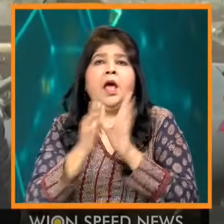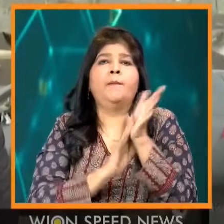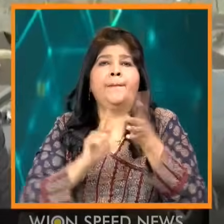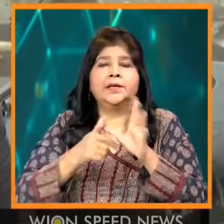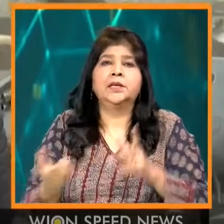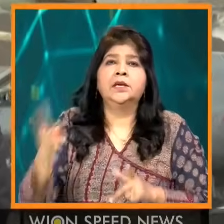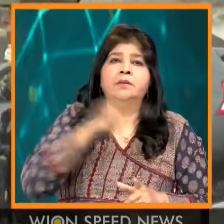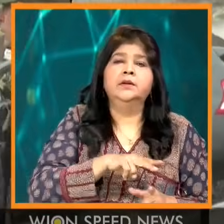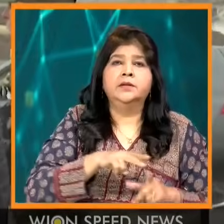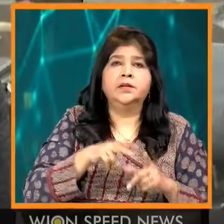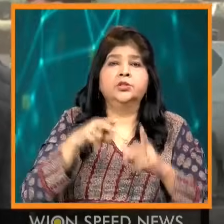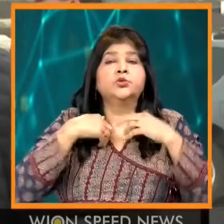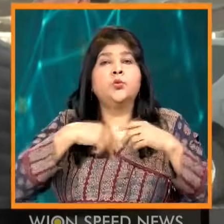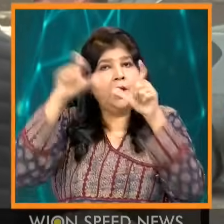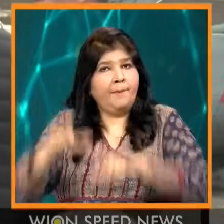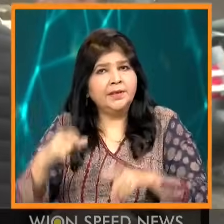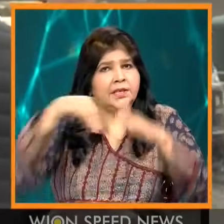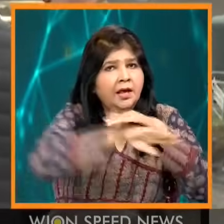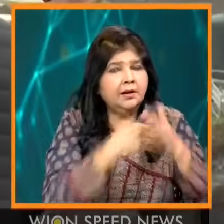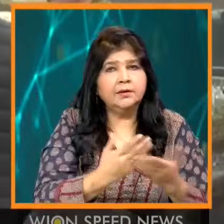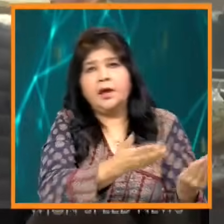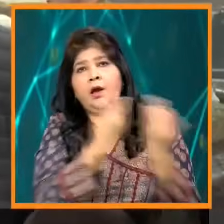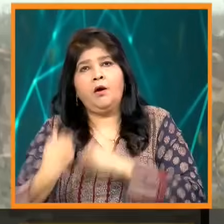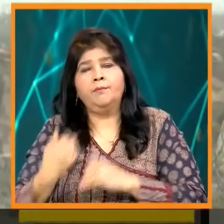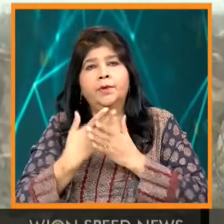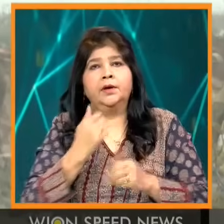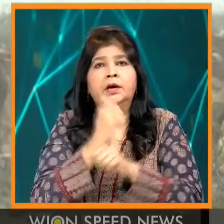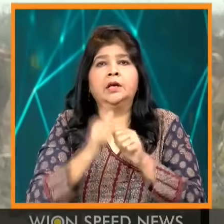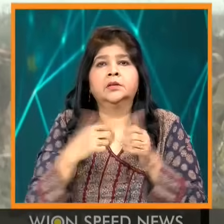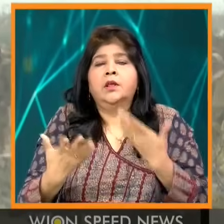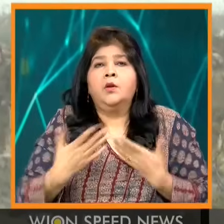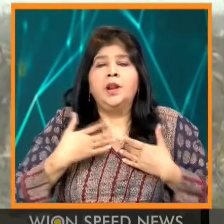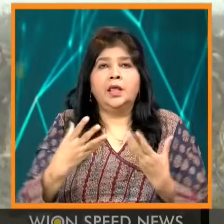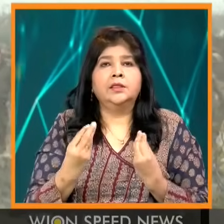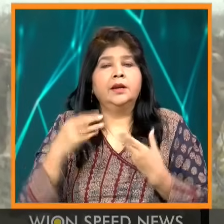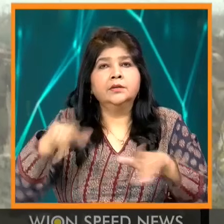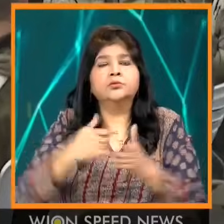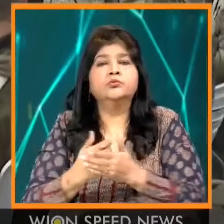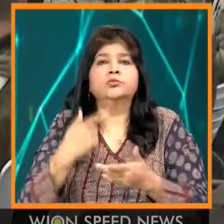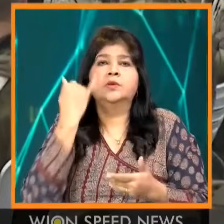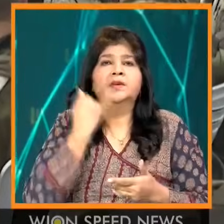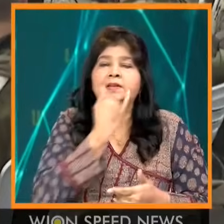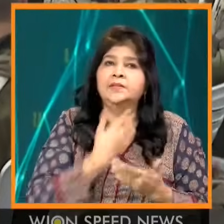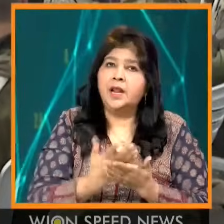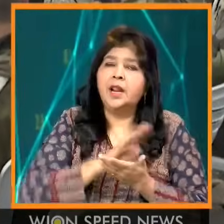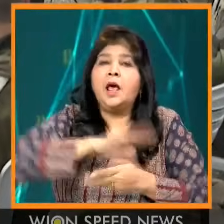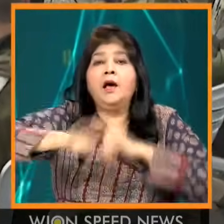return our hostages. And third, ensure that Gaza will no longer be a threat to Israel.